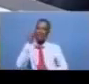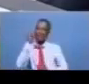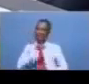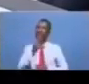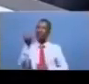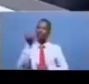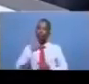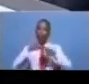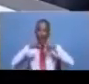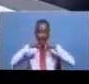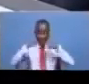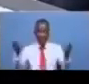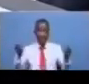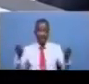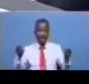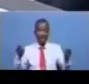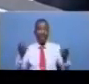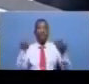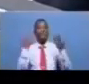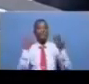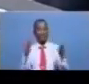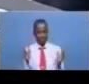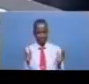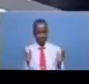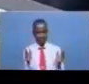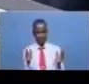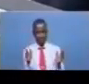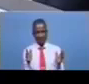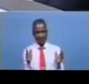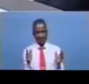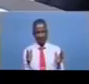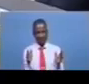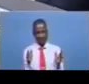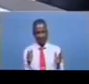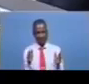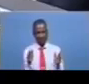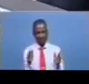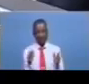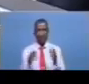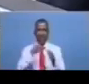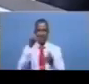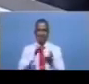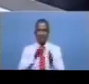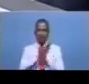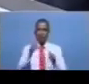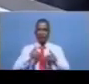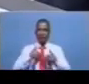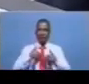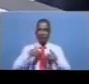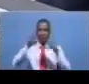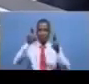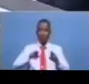this undeserved petition, you proceeded to say that even though you did not have the results for Techiman